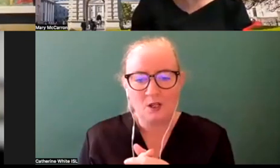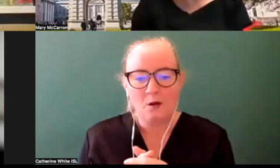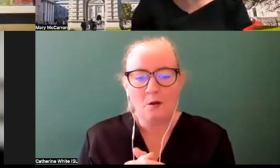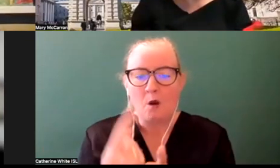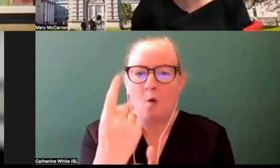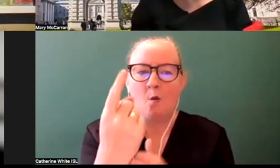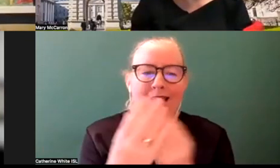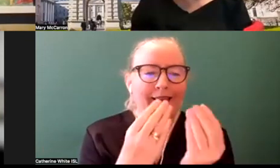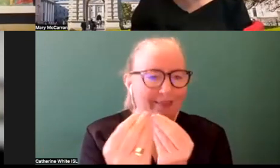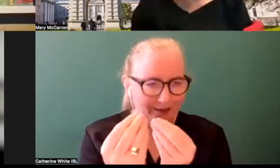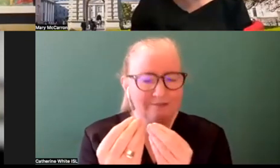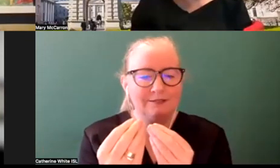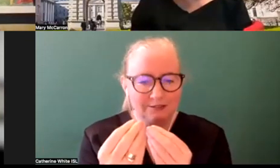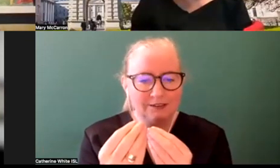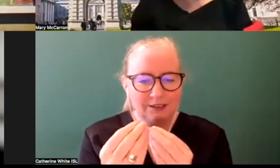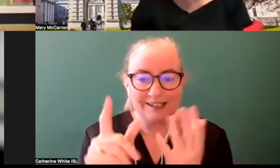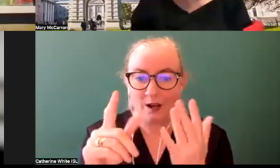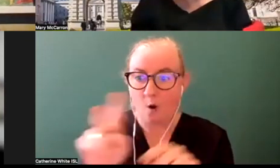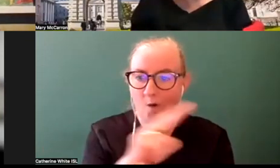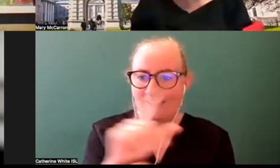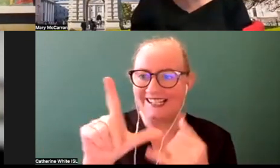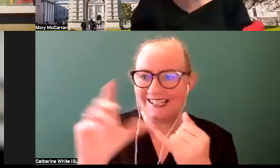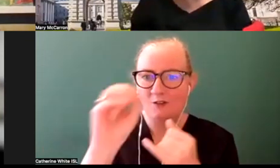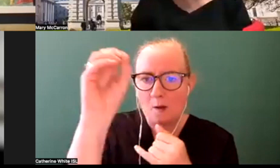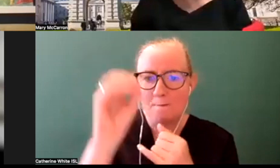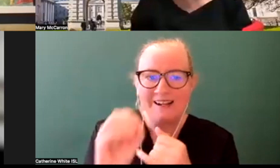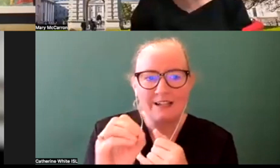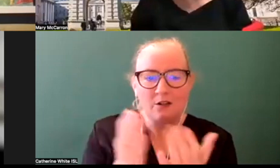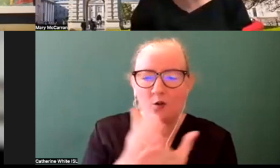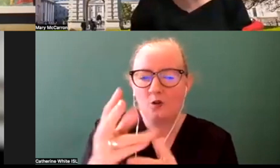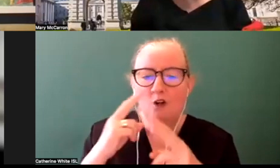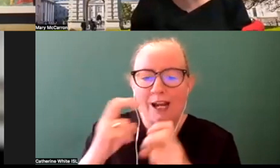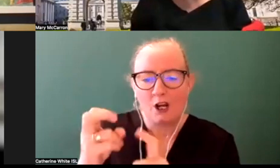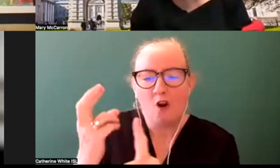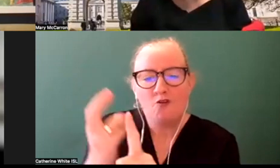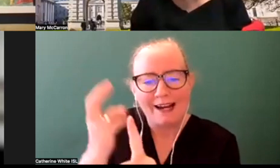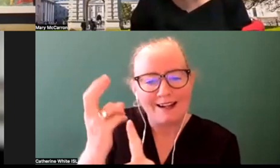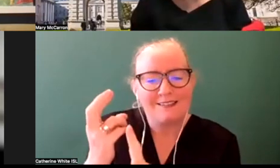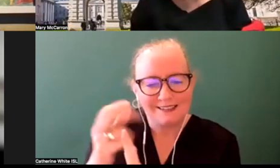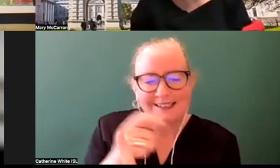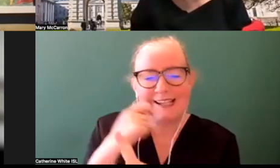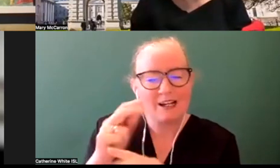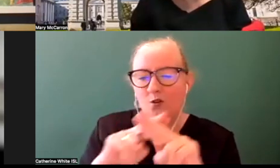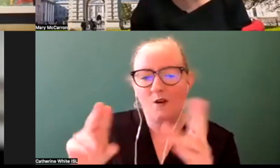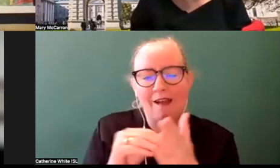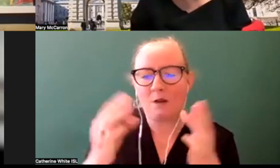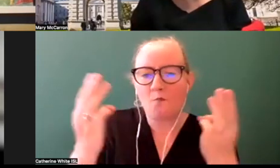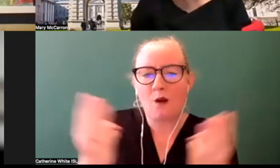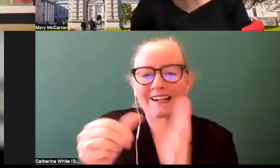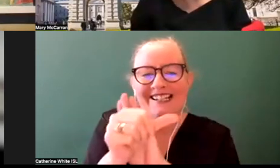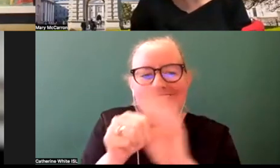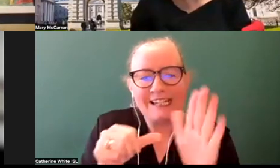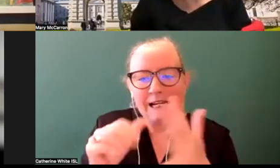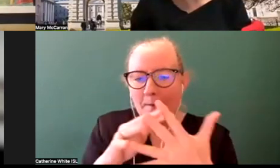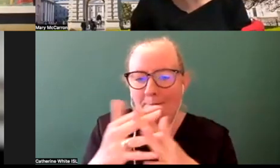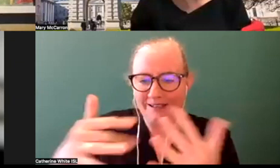was that, like, say, in over 70% of the participants of the study, they recognized that there wasn't actually the proper skill mix within